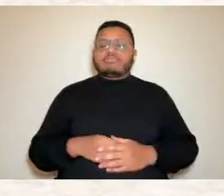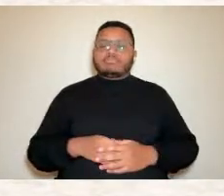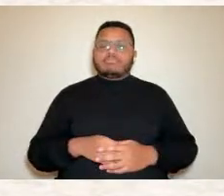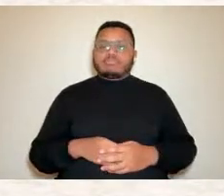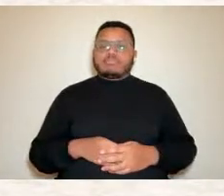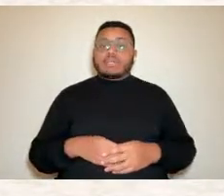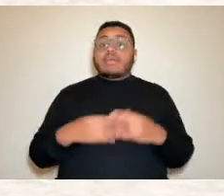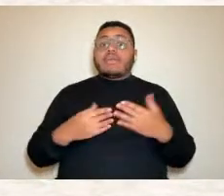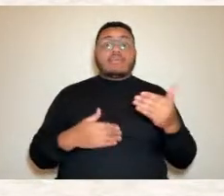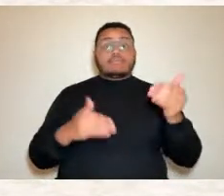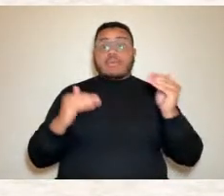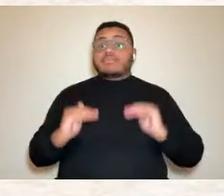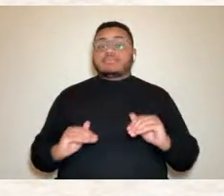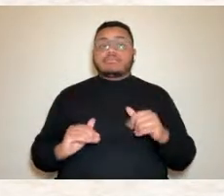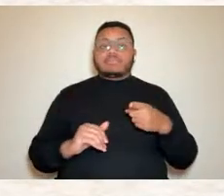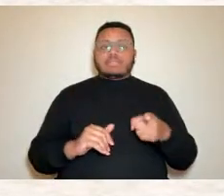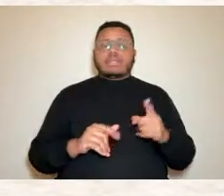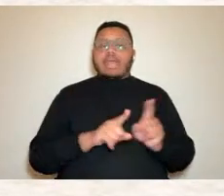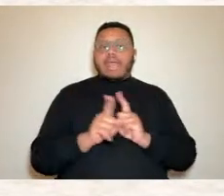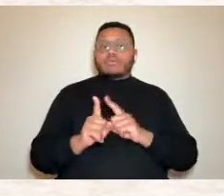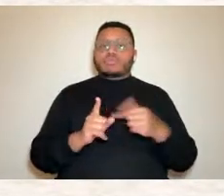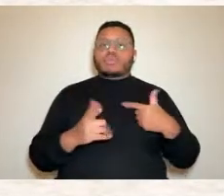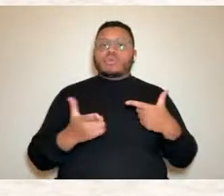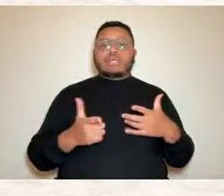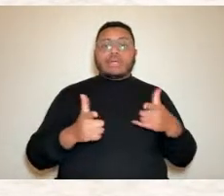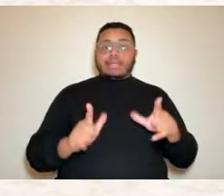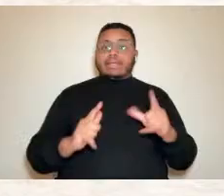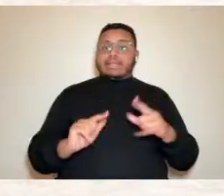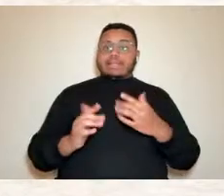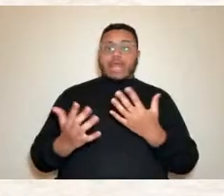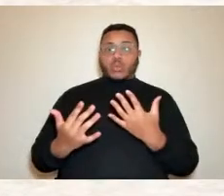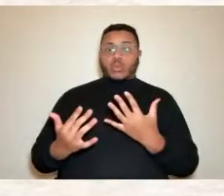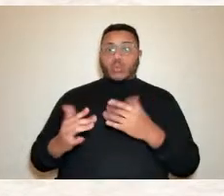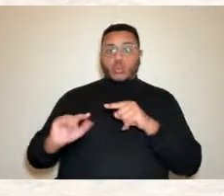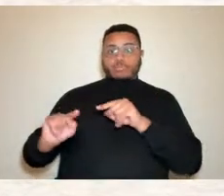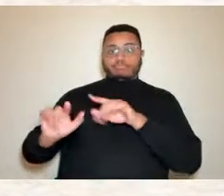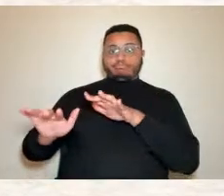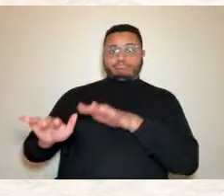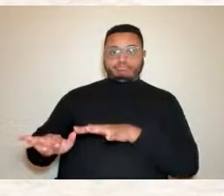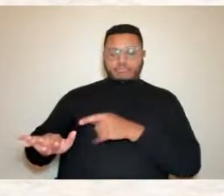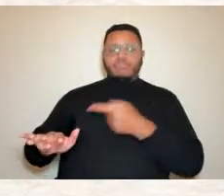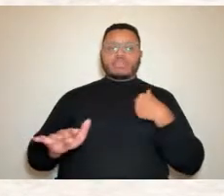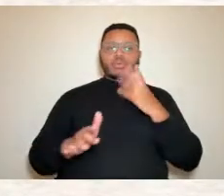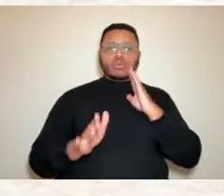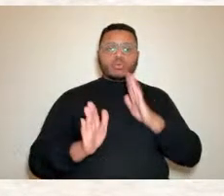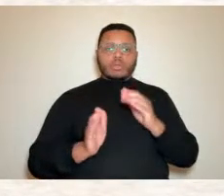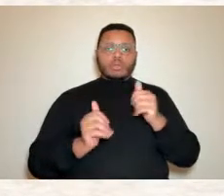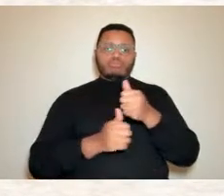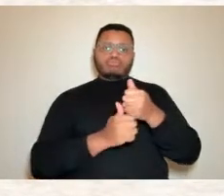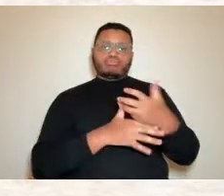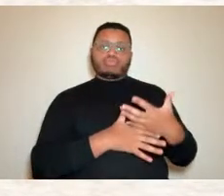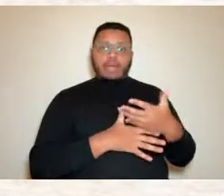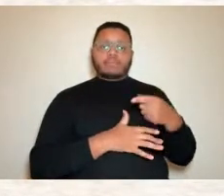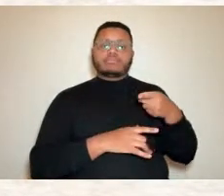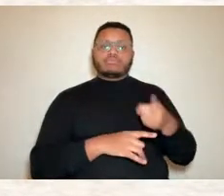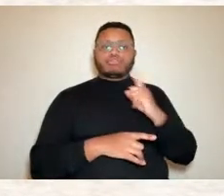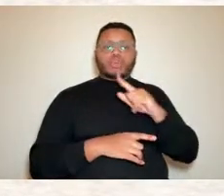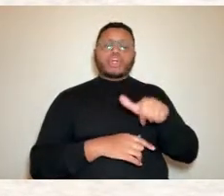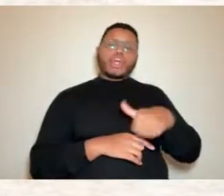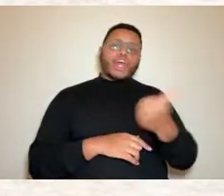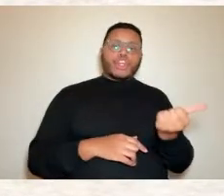So next, as we let that cool down a little bit, I'm gonna go ahead and prep our other ingredients for our